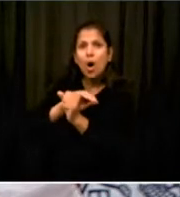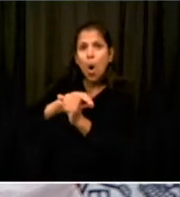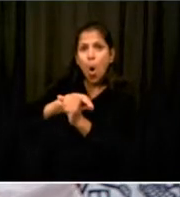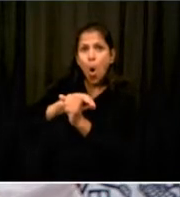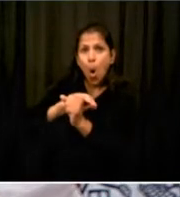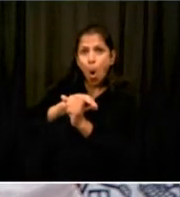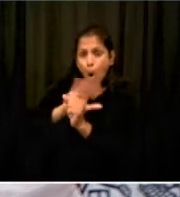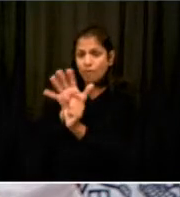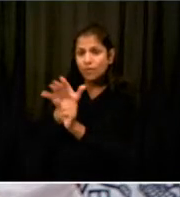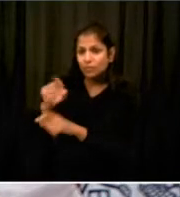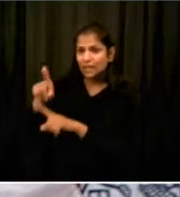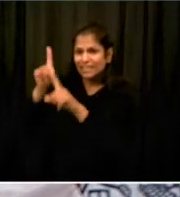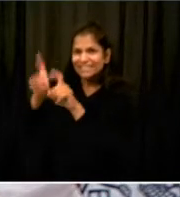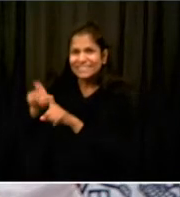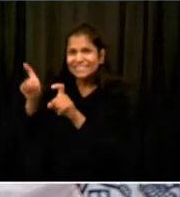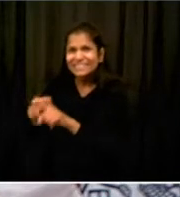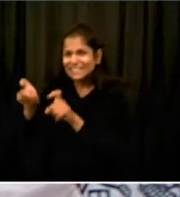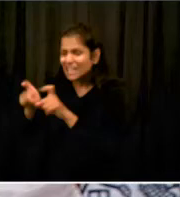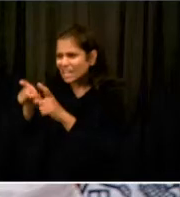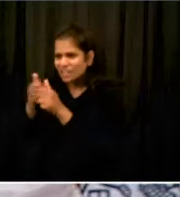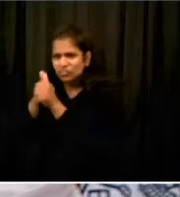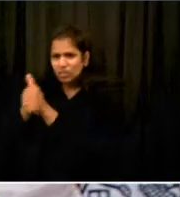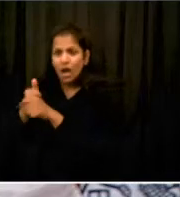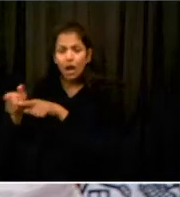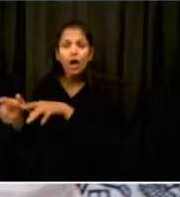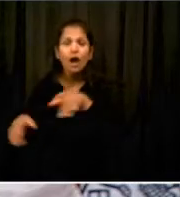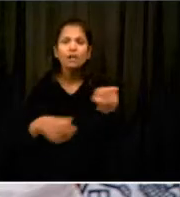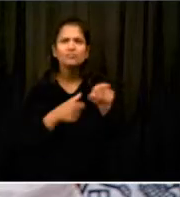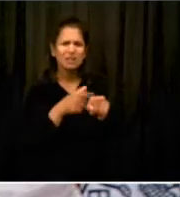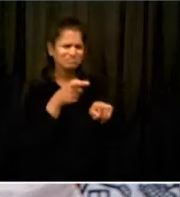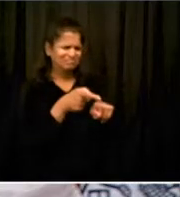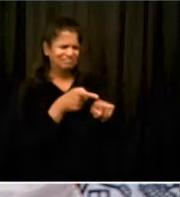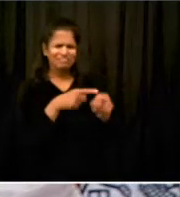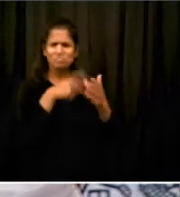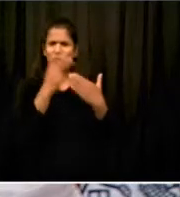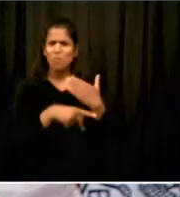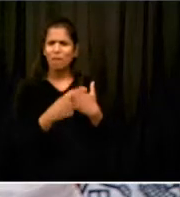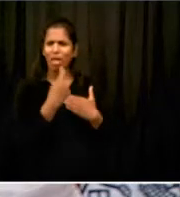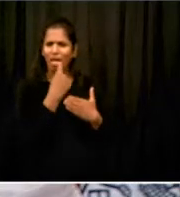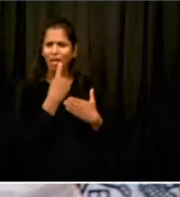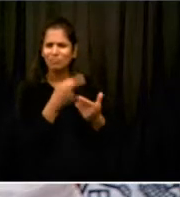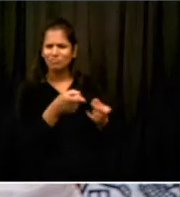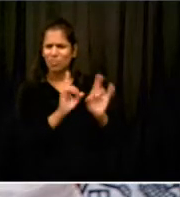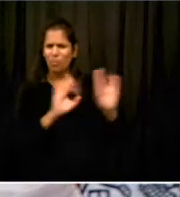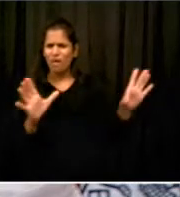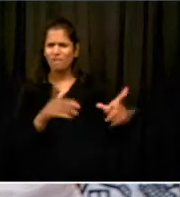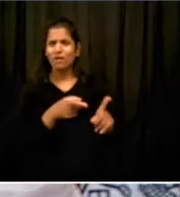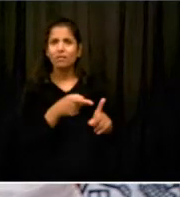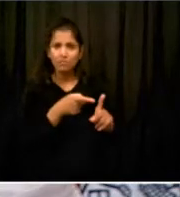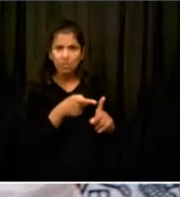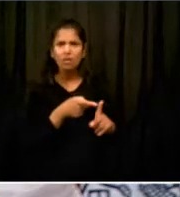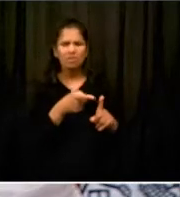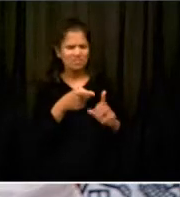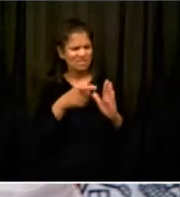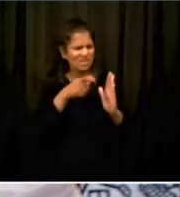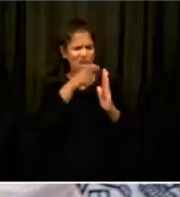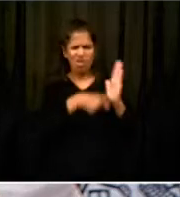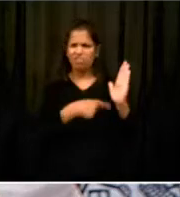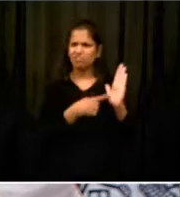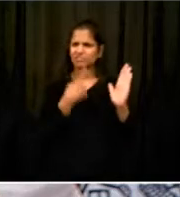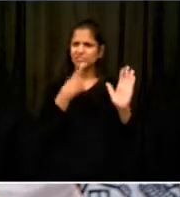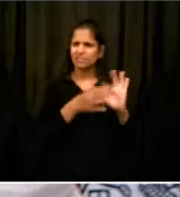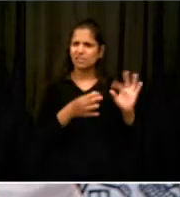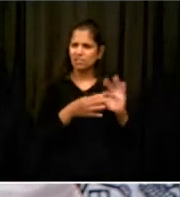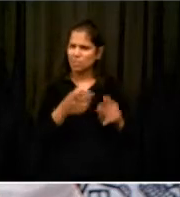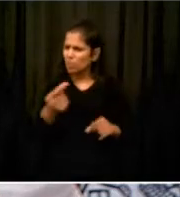employees who have a gripe. The question is, what is that initiative achieving? It's extraordinary. It's by far the largest test